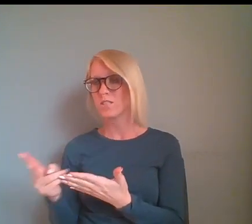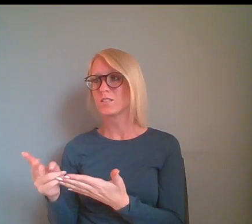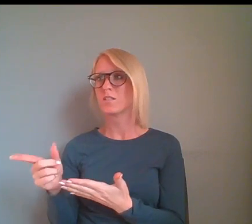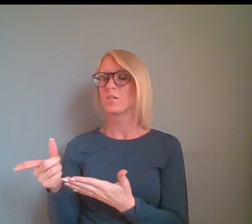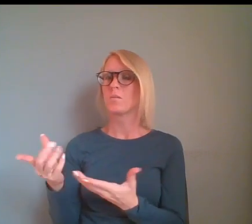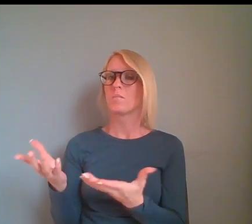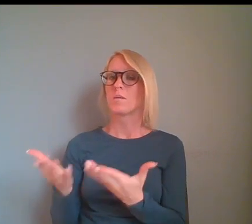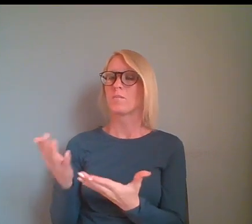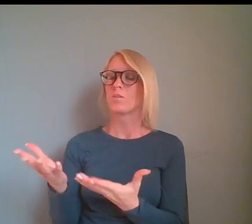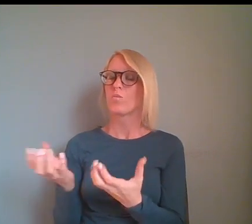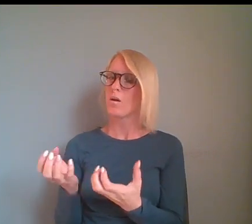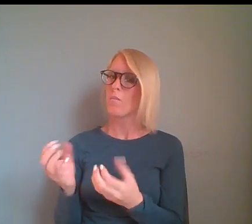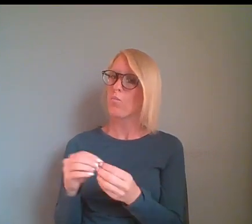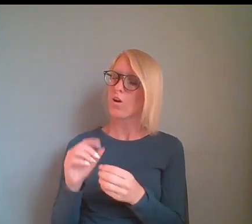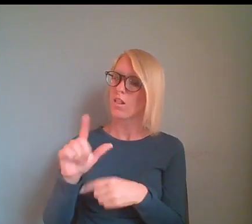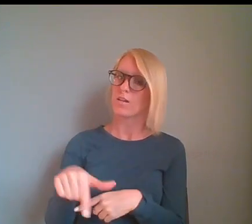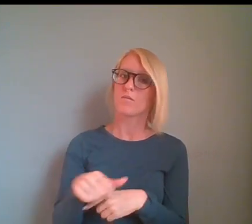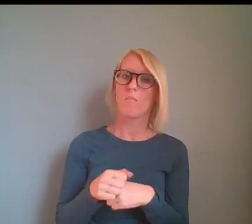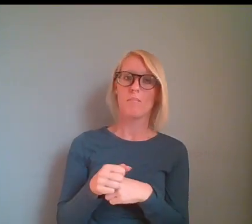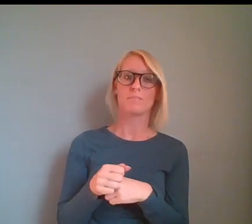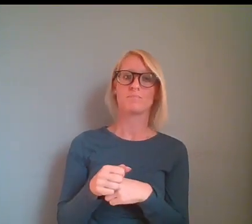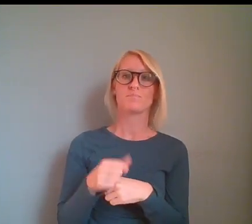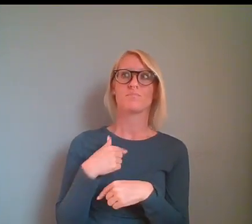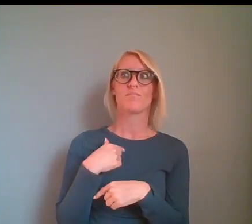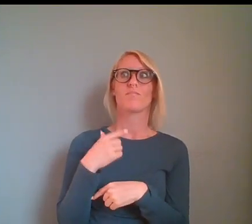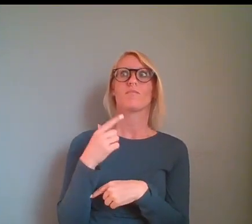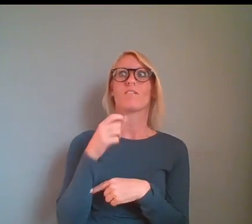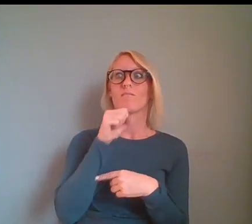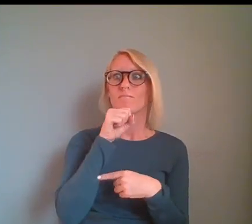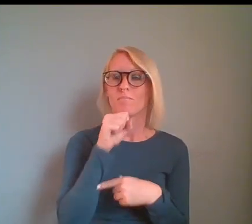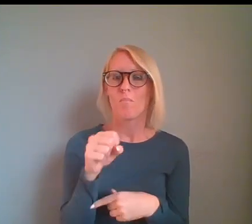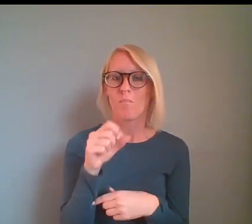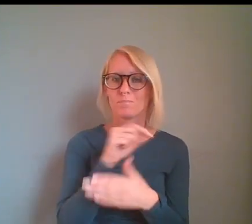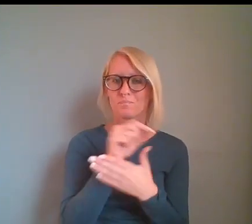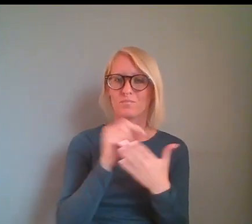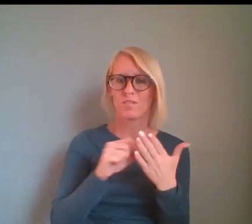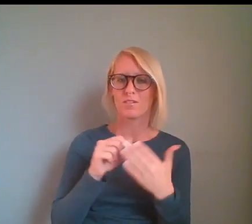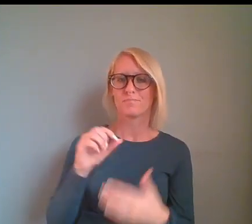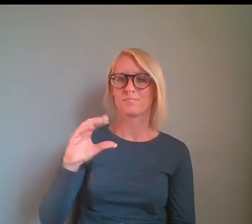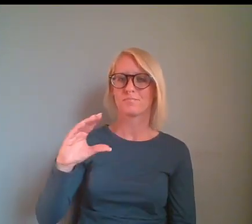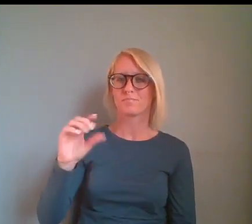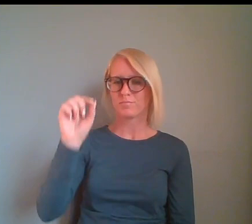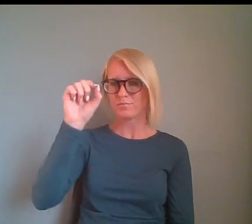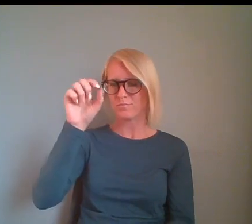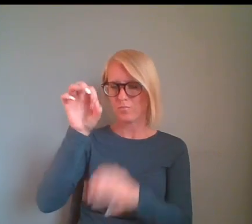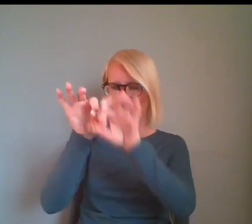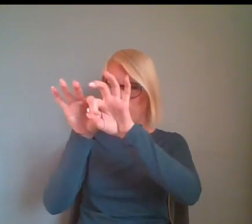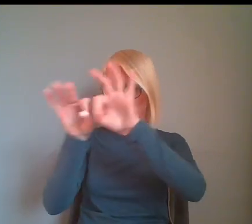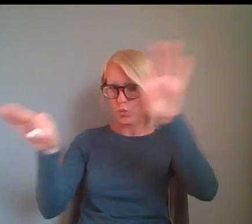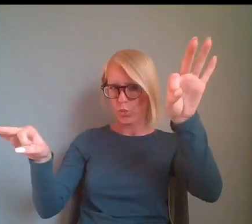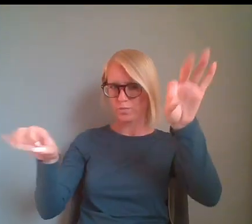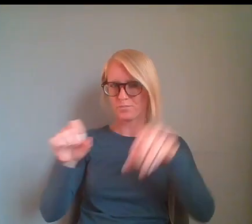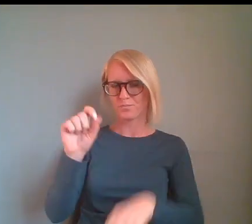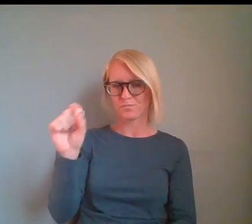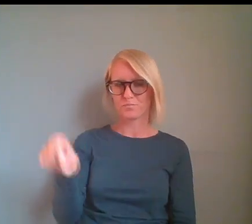And I really like to draw with chopsticks. I draw with them all the time at home,